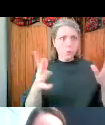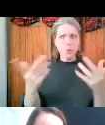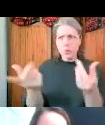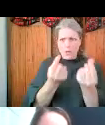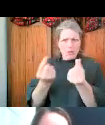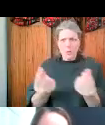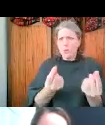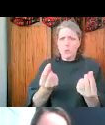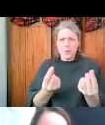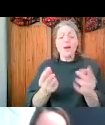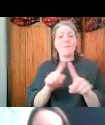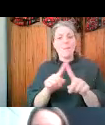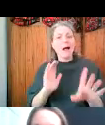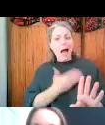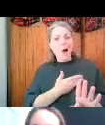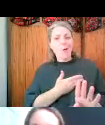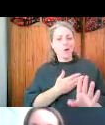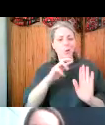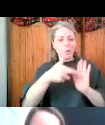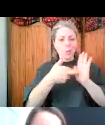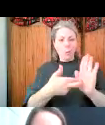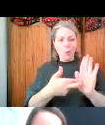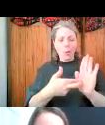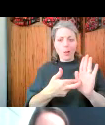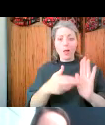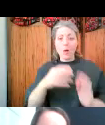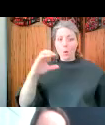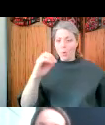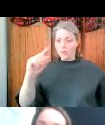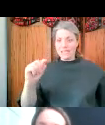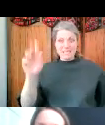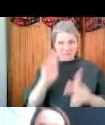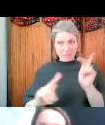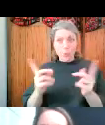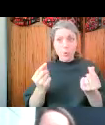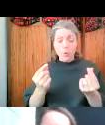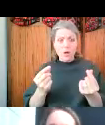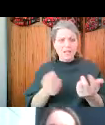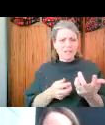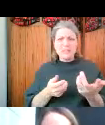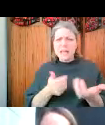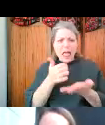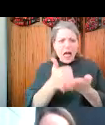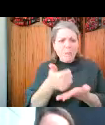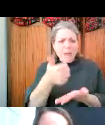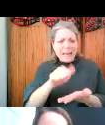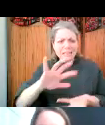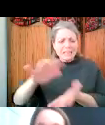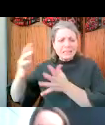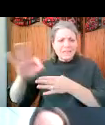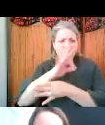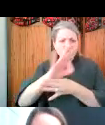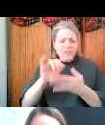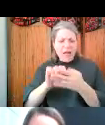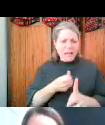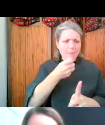do, but our job at the very bottom line of an OT is to treat any dysfunction that impacts occupations and